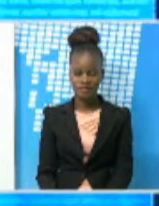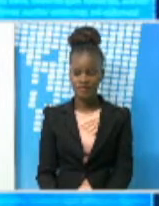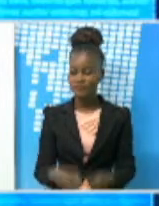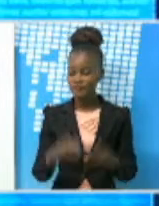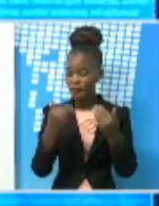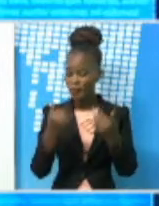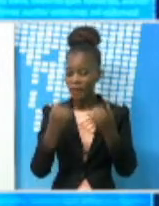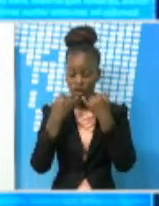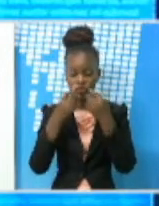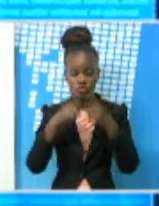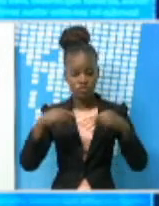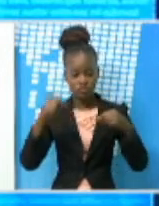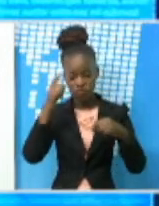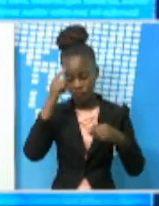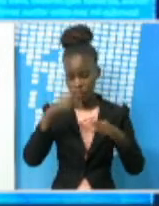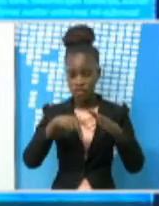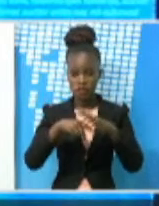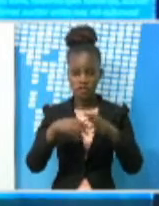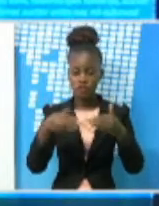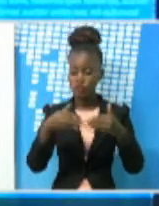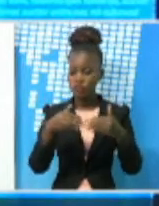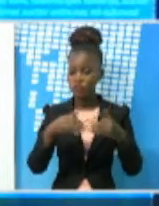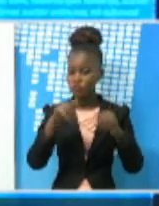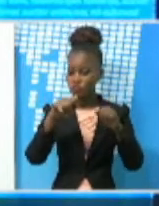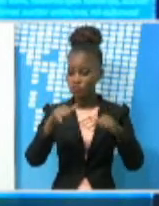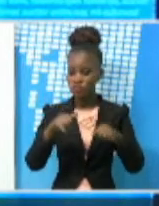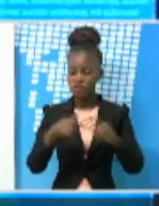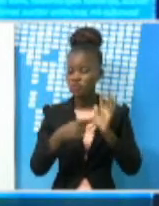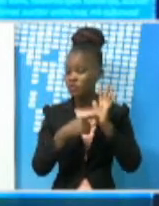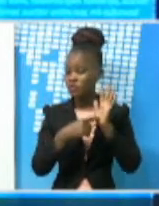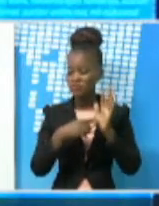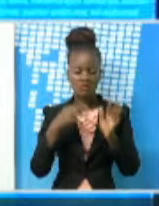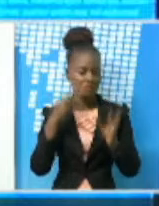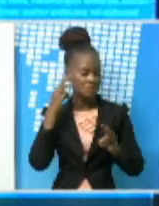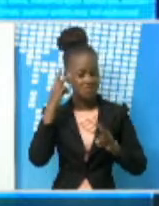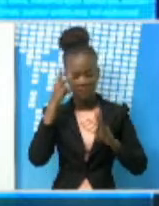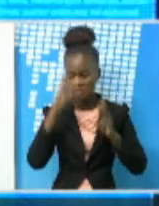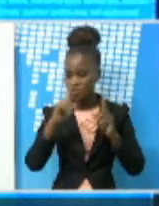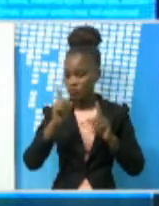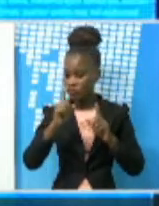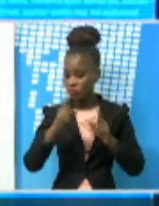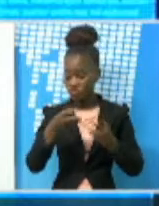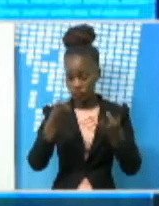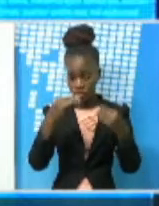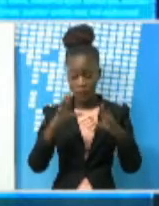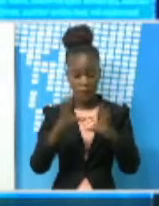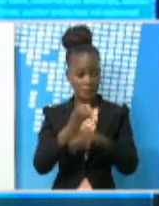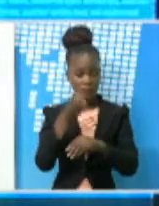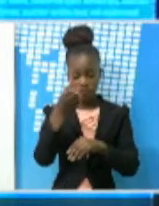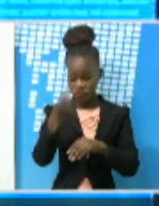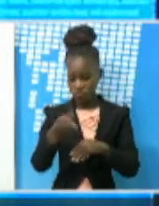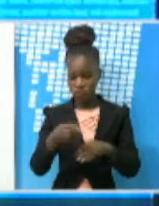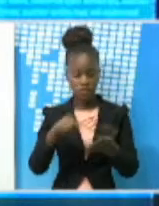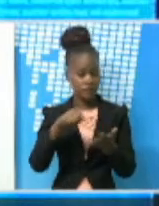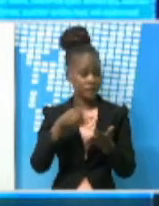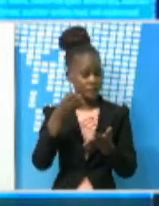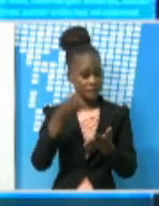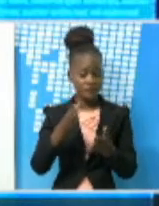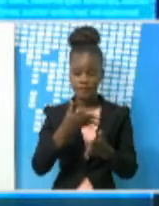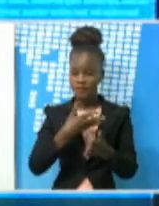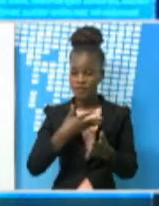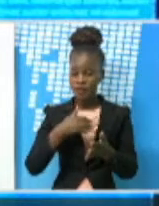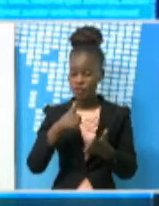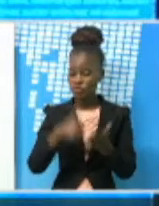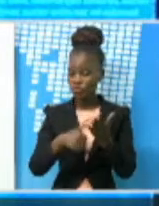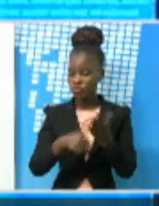still in Parliament, though, the Deputy Speaker of Parliament has expressed his displeasure over ministers who deliberately miss plenary sessions, yet they have pending